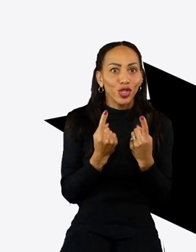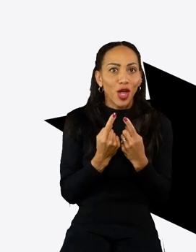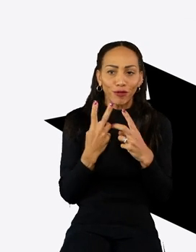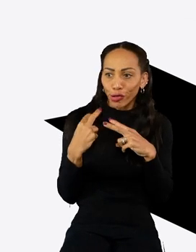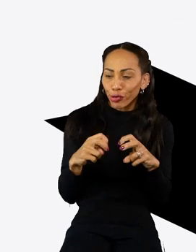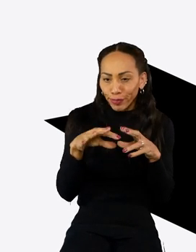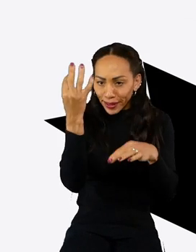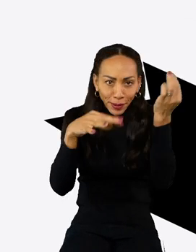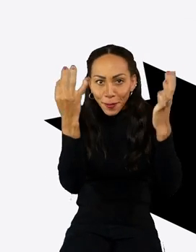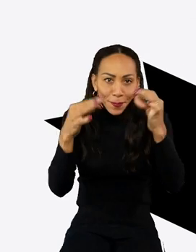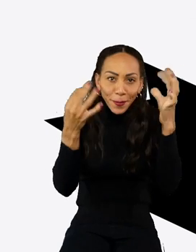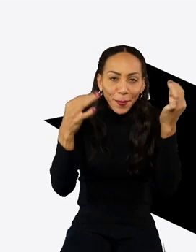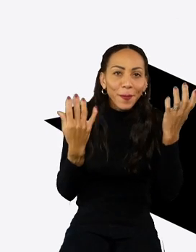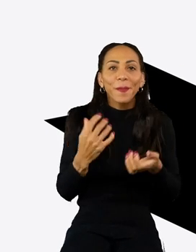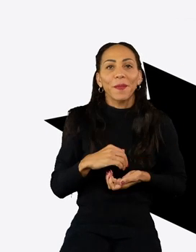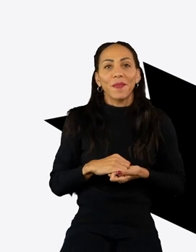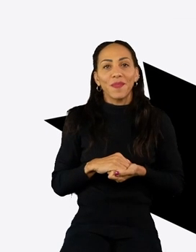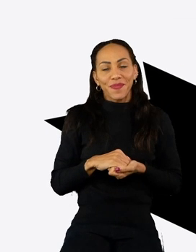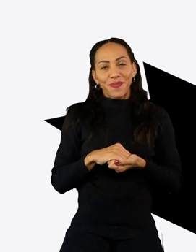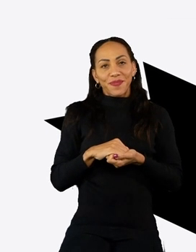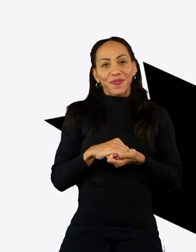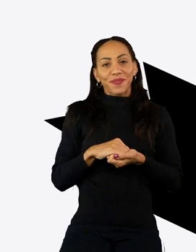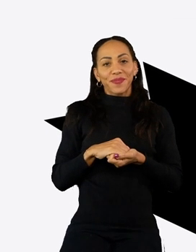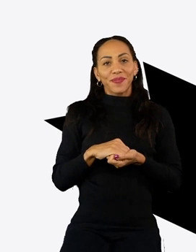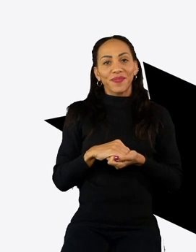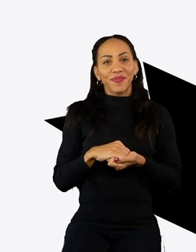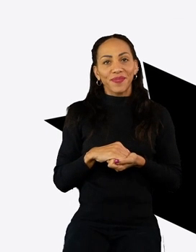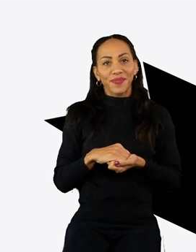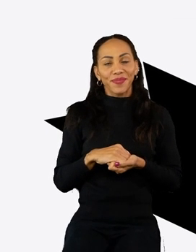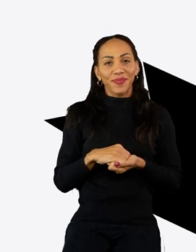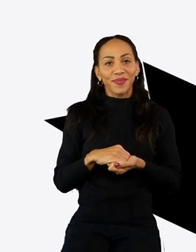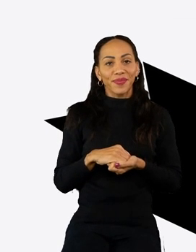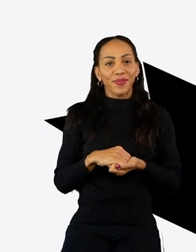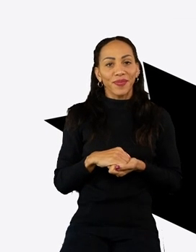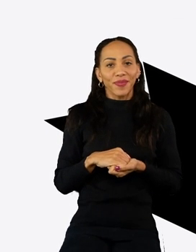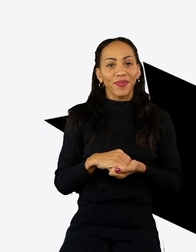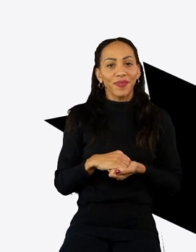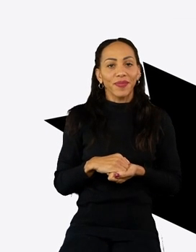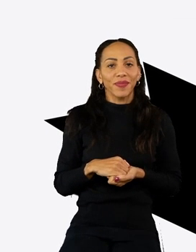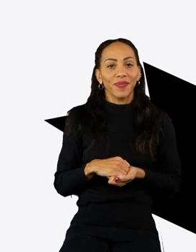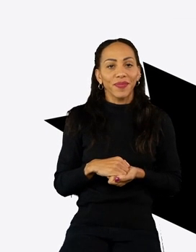So much information and useful stuff to look at.